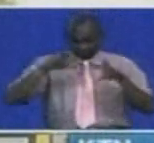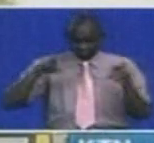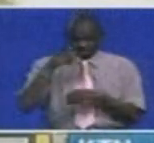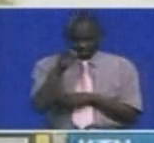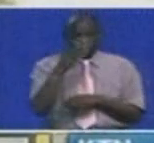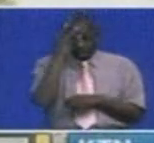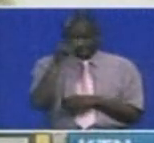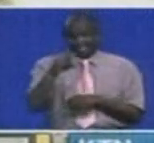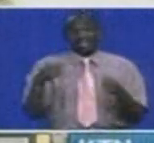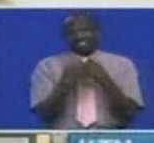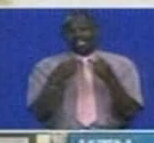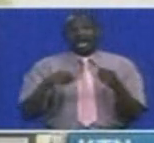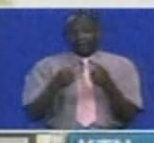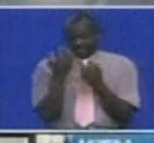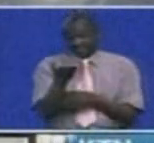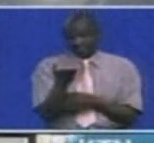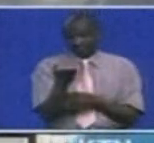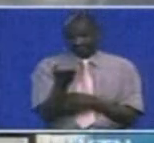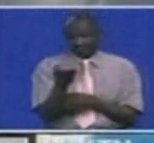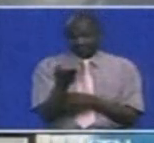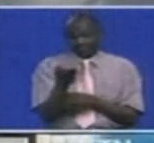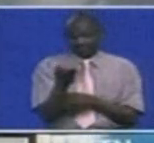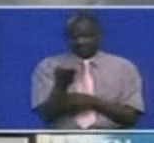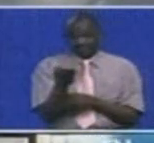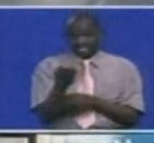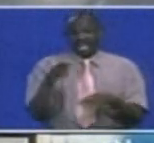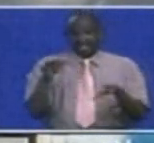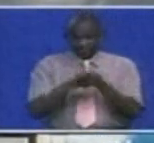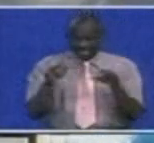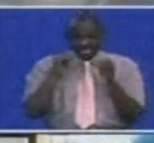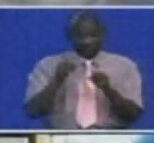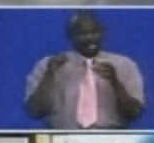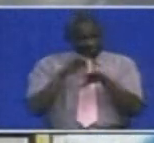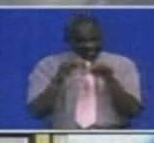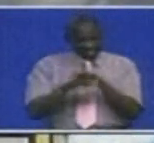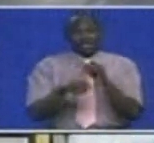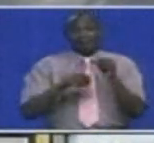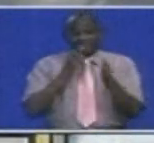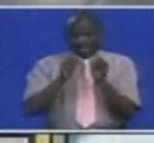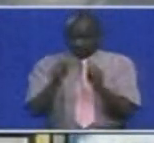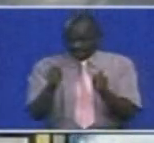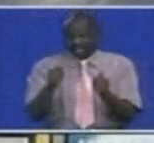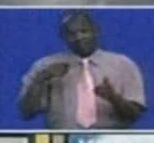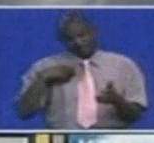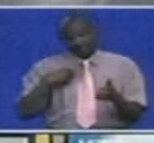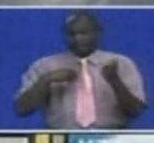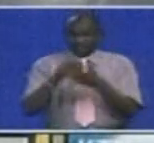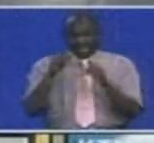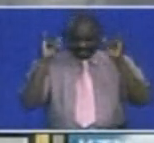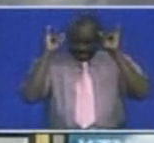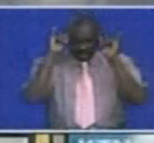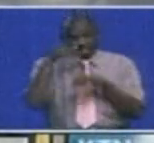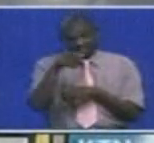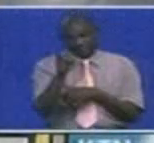road accident 10 days ago. Had everything gone according to plan, the dowry payment would have paved the way for a